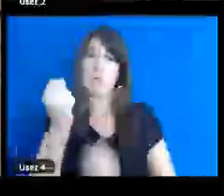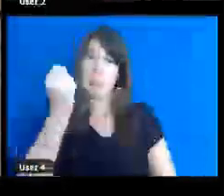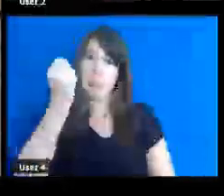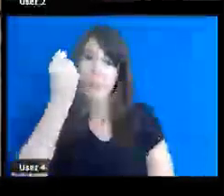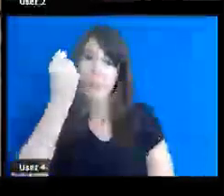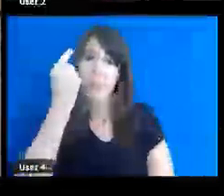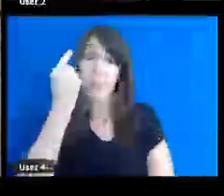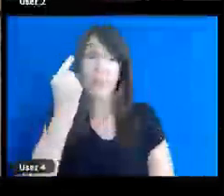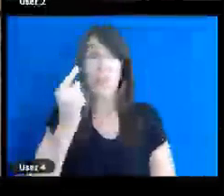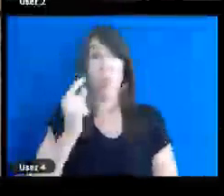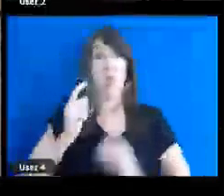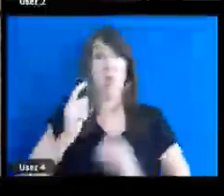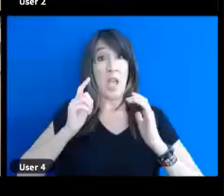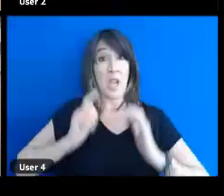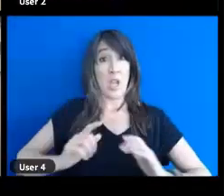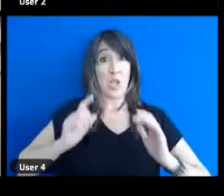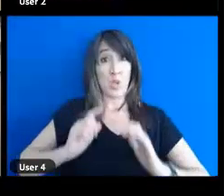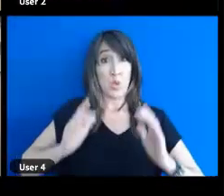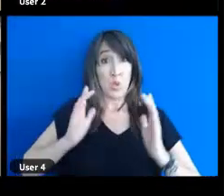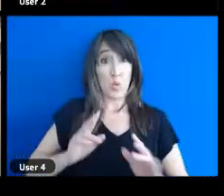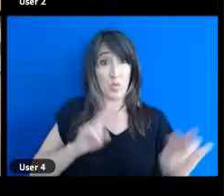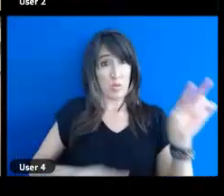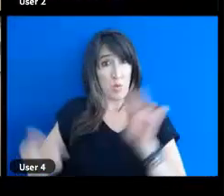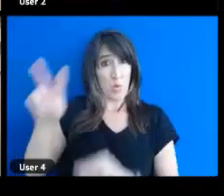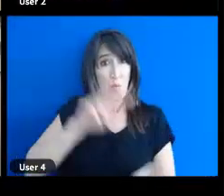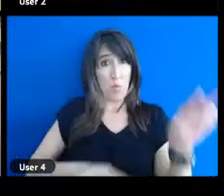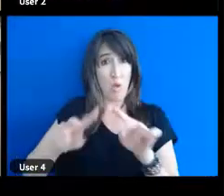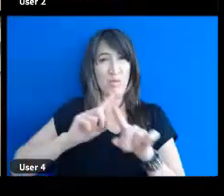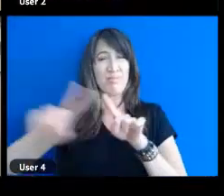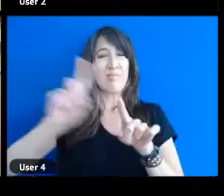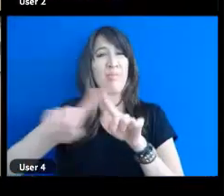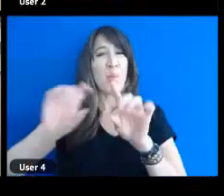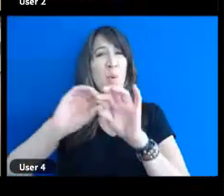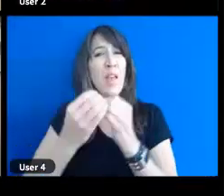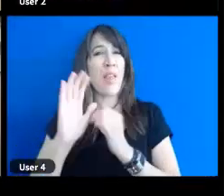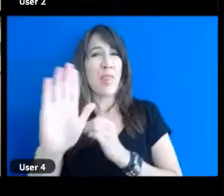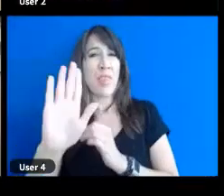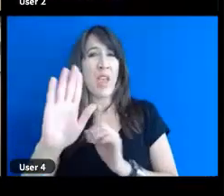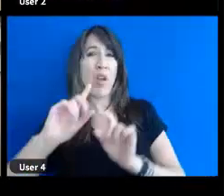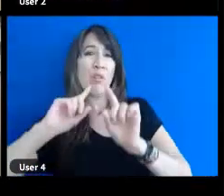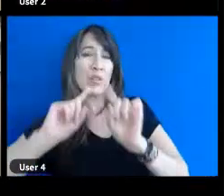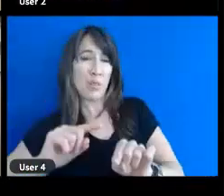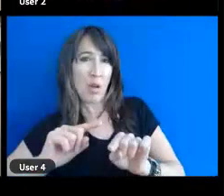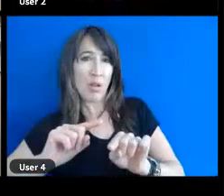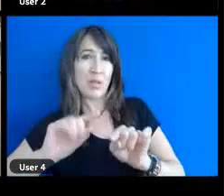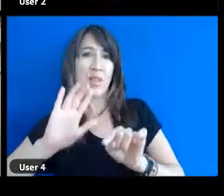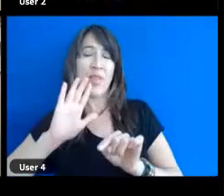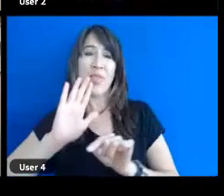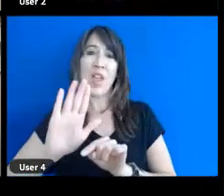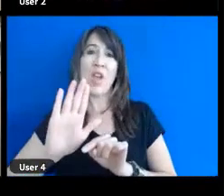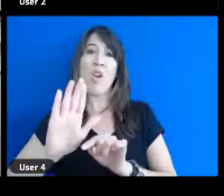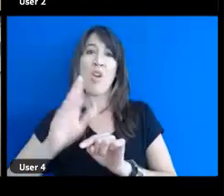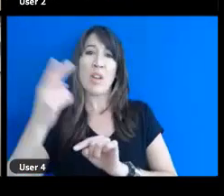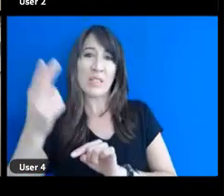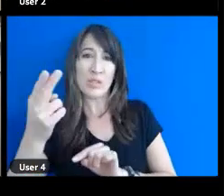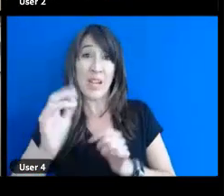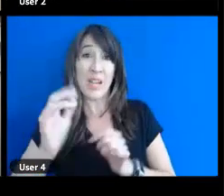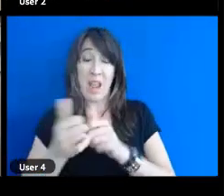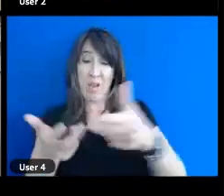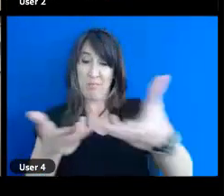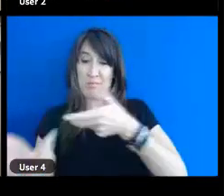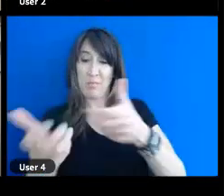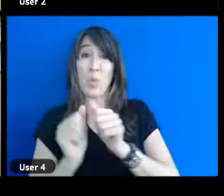So, consumers are taking, they're watching what organizations are doing and how they're